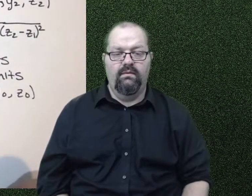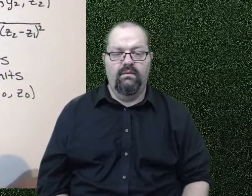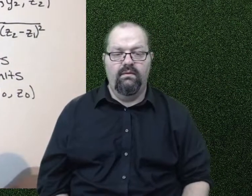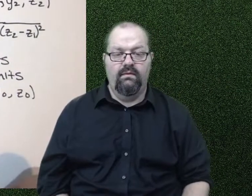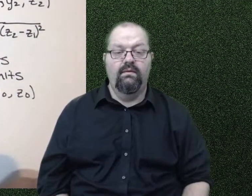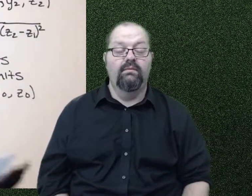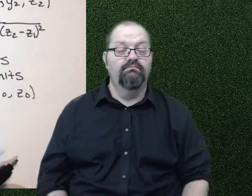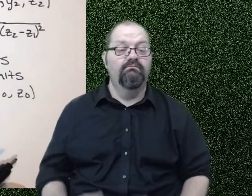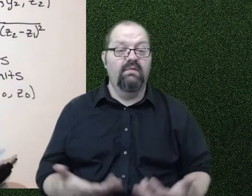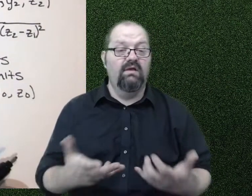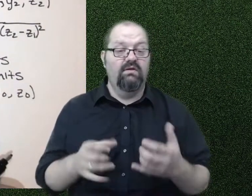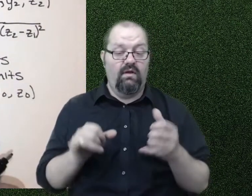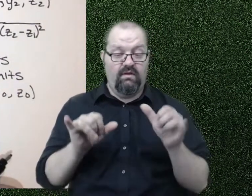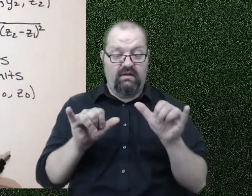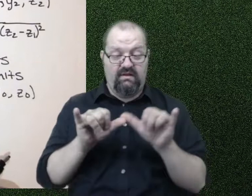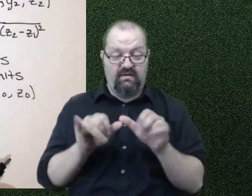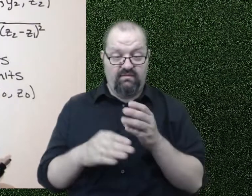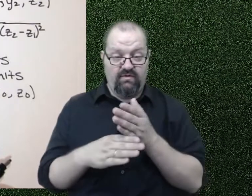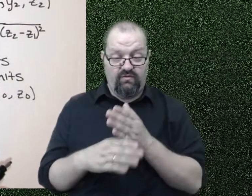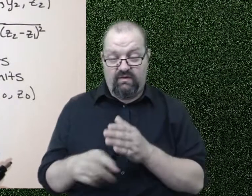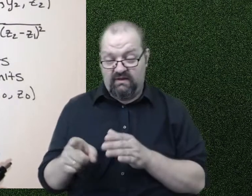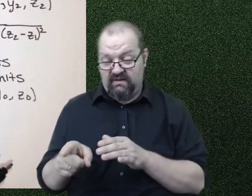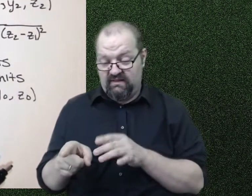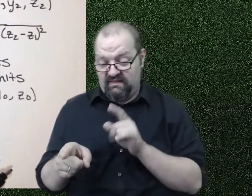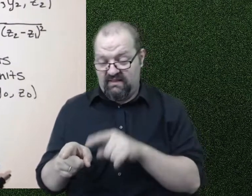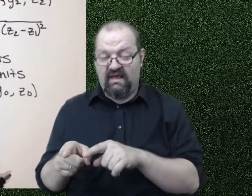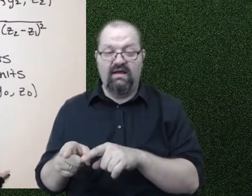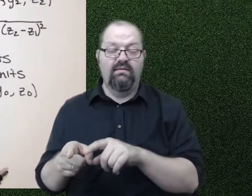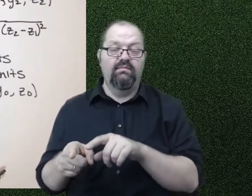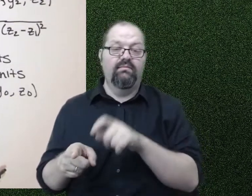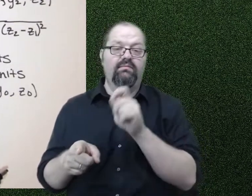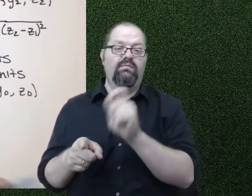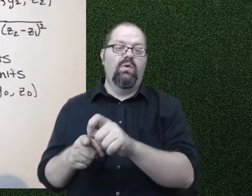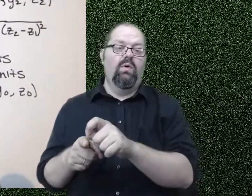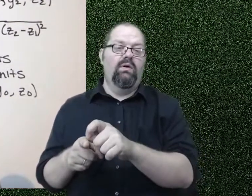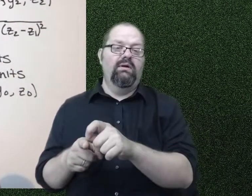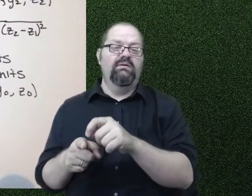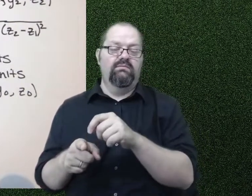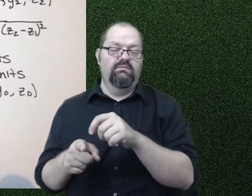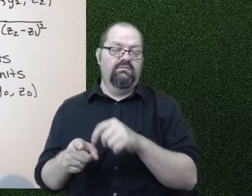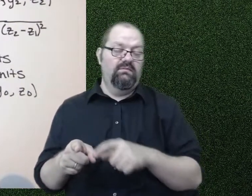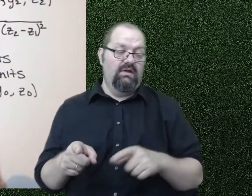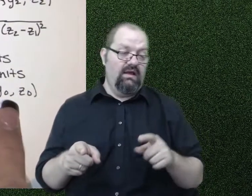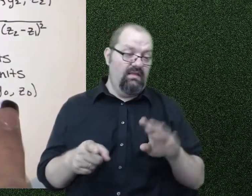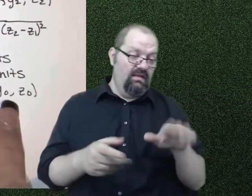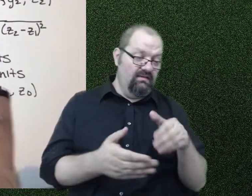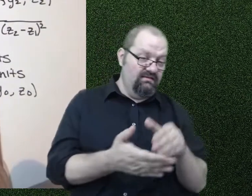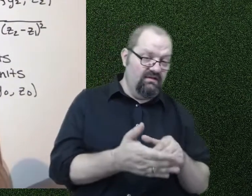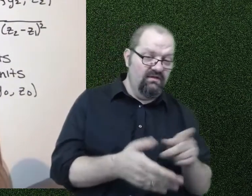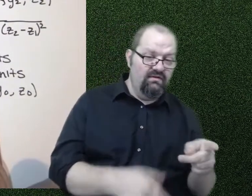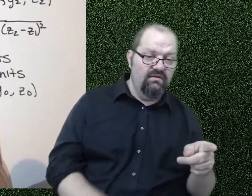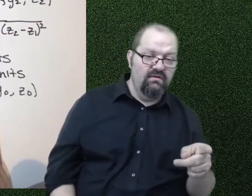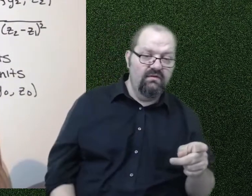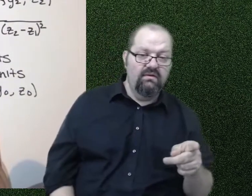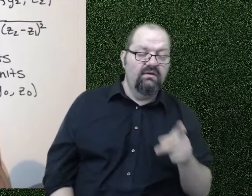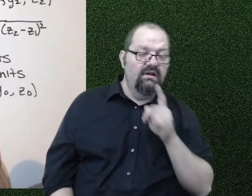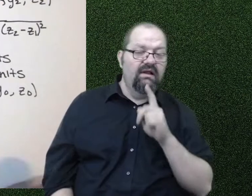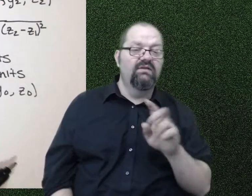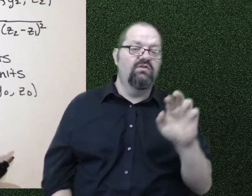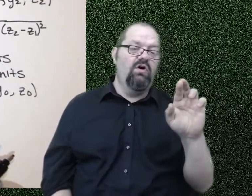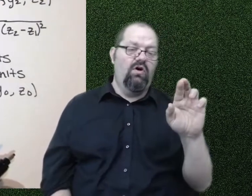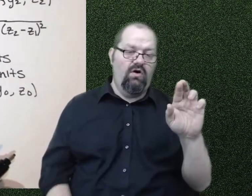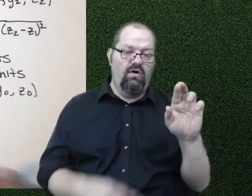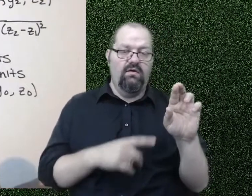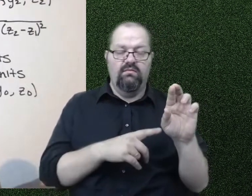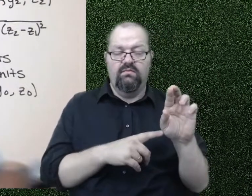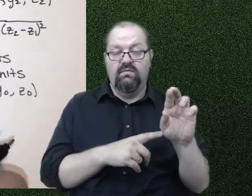So the distance between this general point in the sphere, x, y, z, and the center, x naught, y naught, z naught, is r. Well,